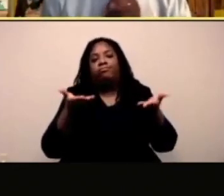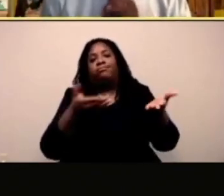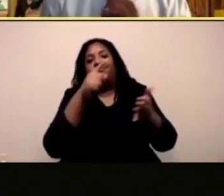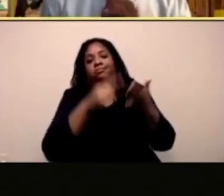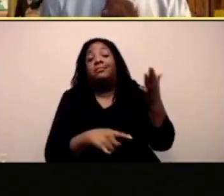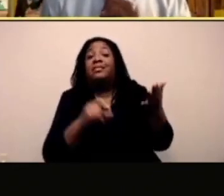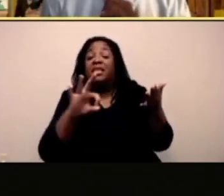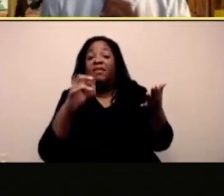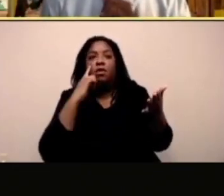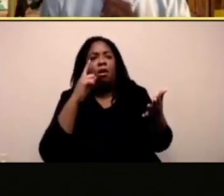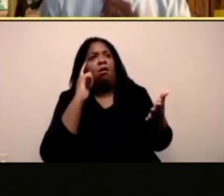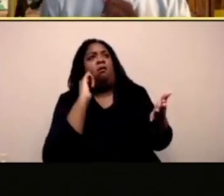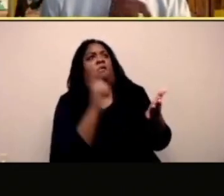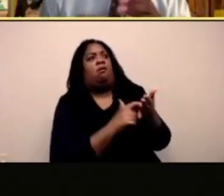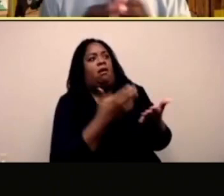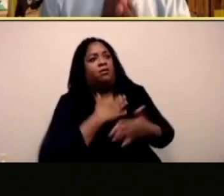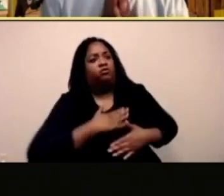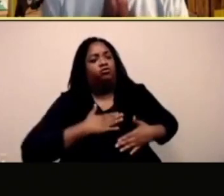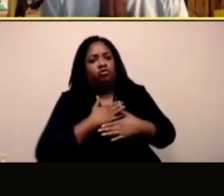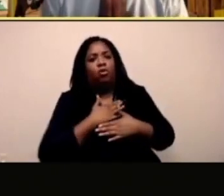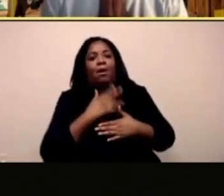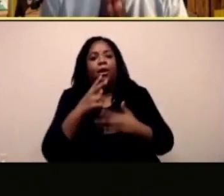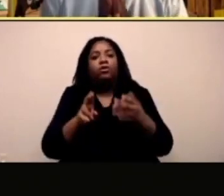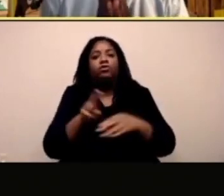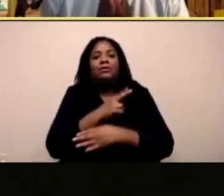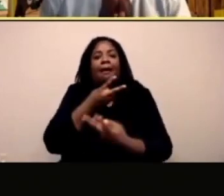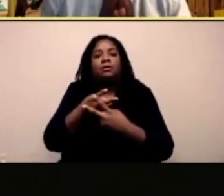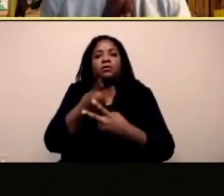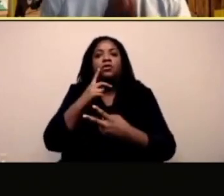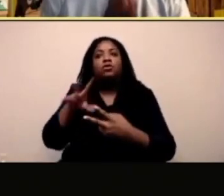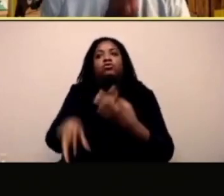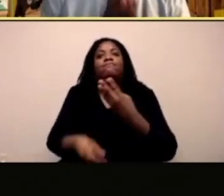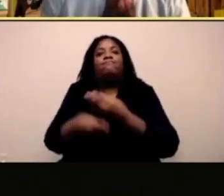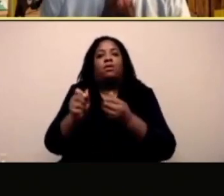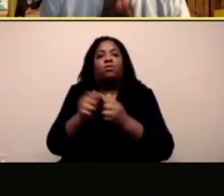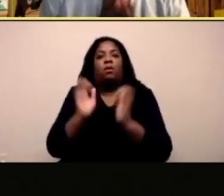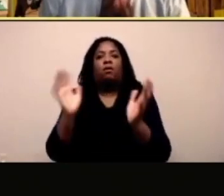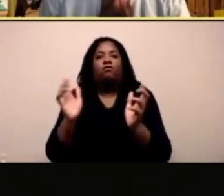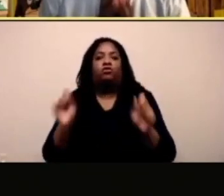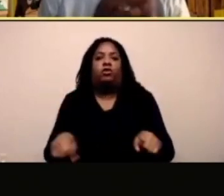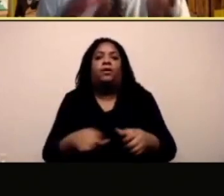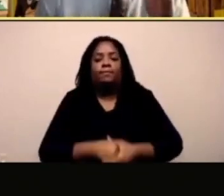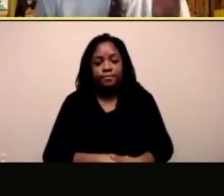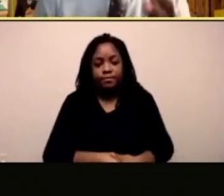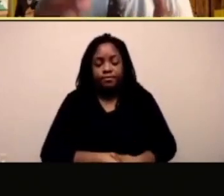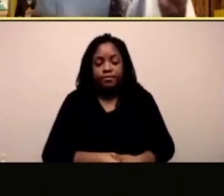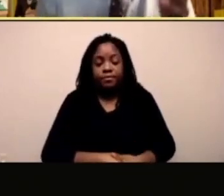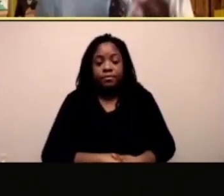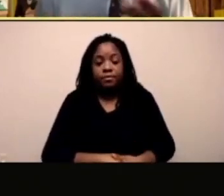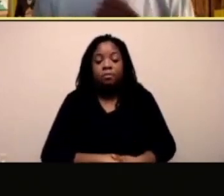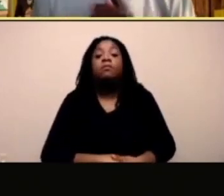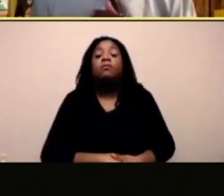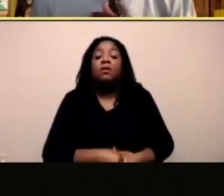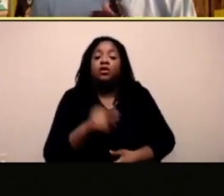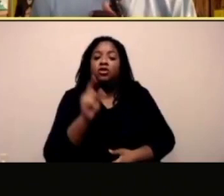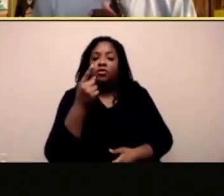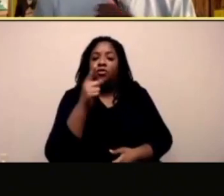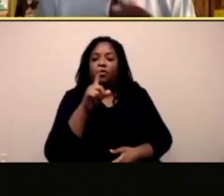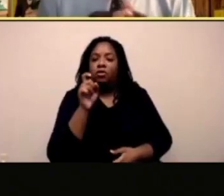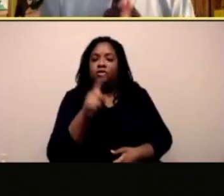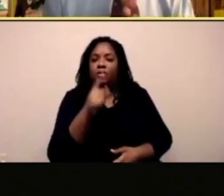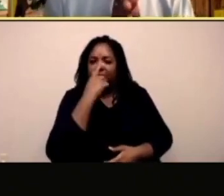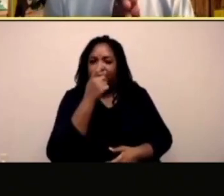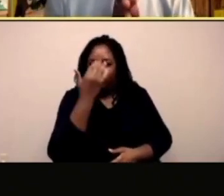are enjoying the session. But with that being said, I'm going to start with a first question that I think that I'm interested to know